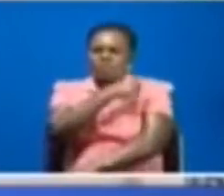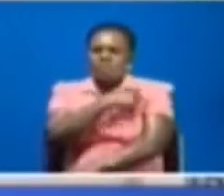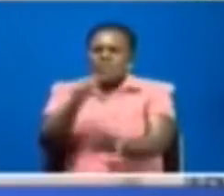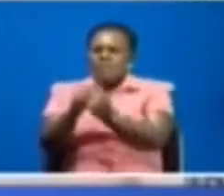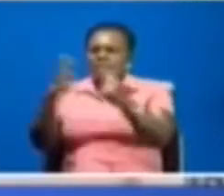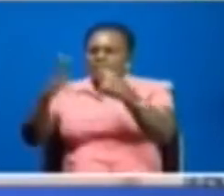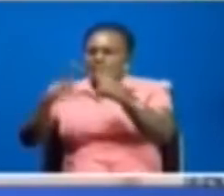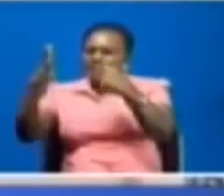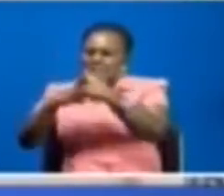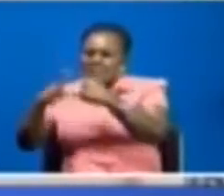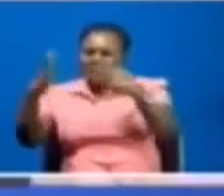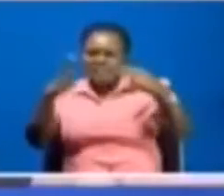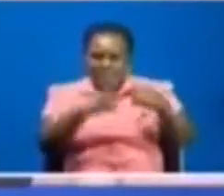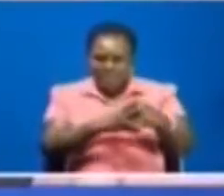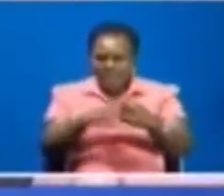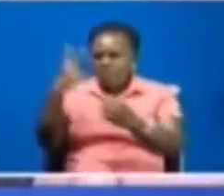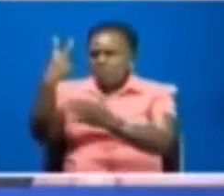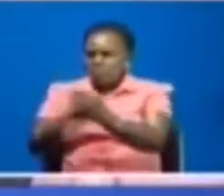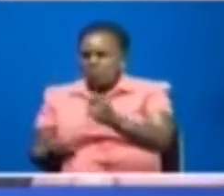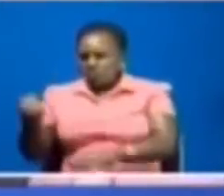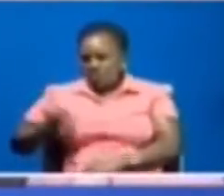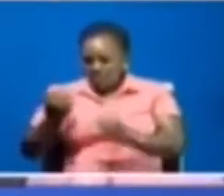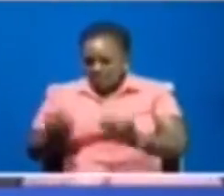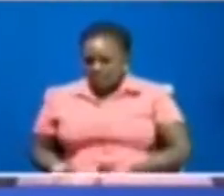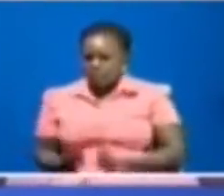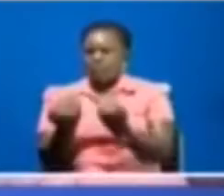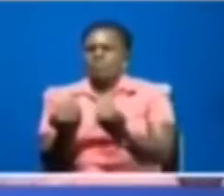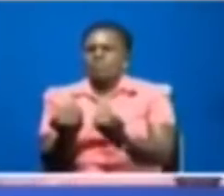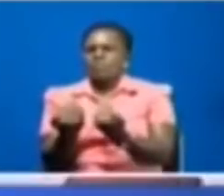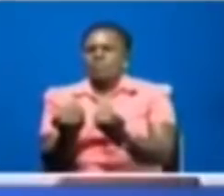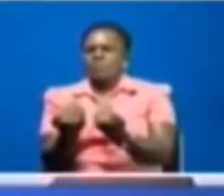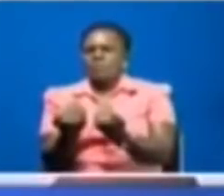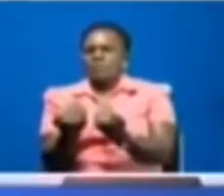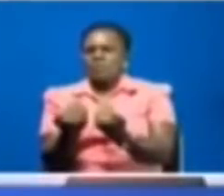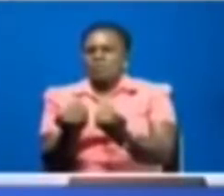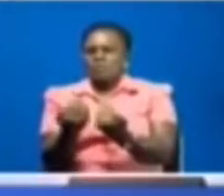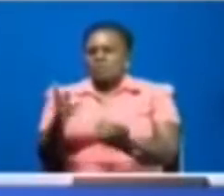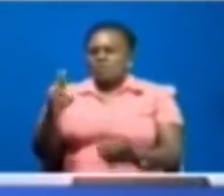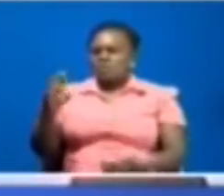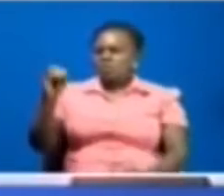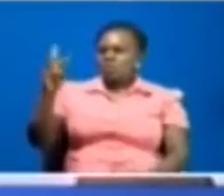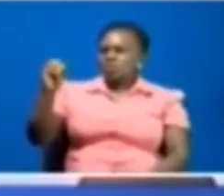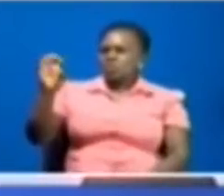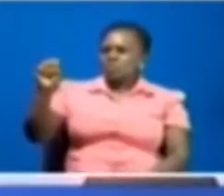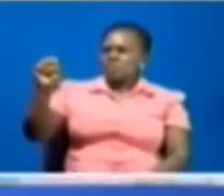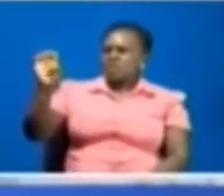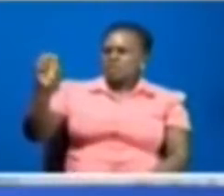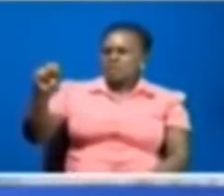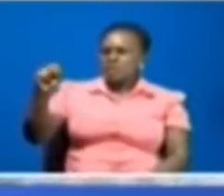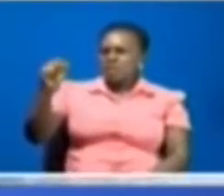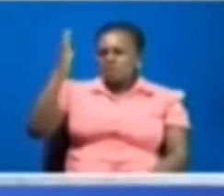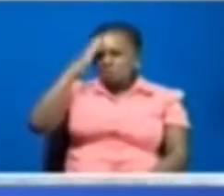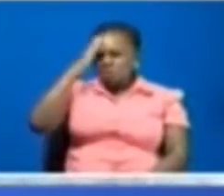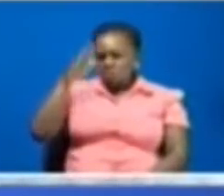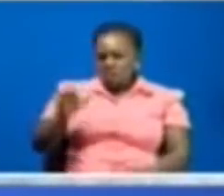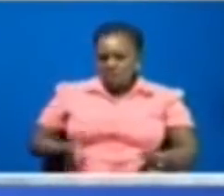August 1999, where the two girls were born. Melon's mother, Rosemary Kafereri, went there knowing she